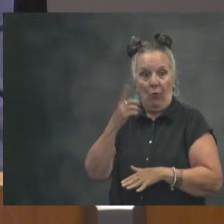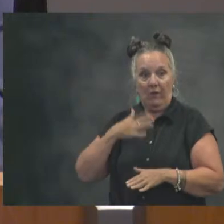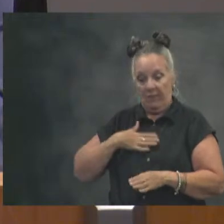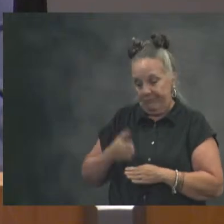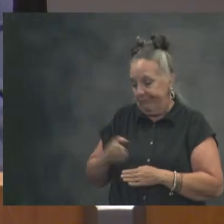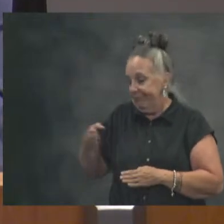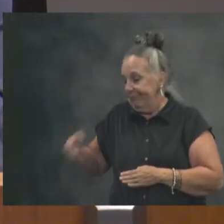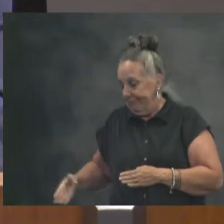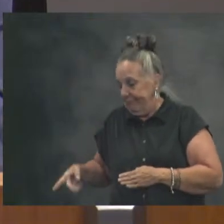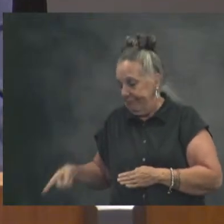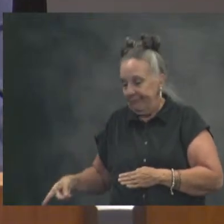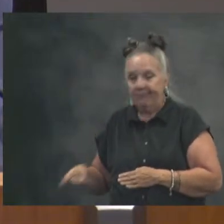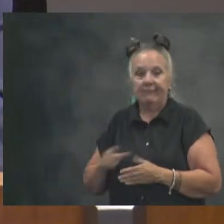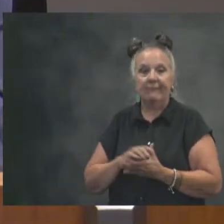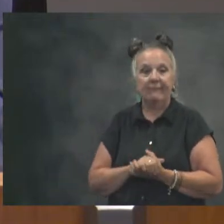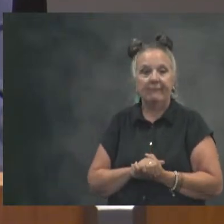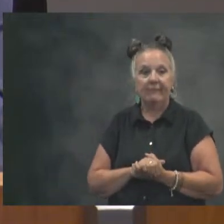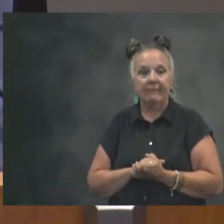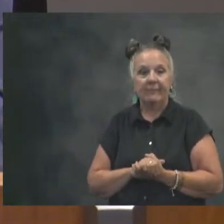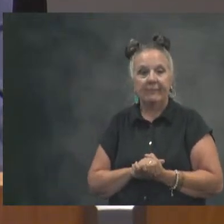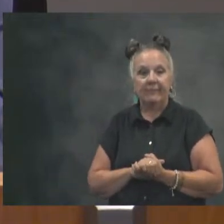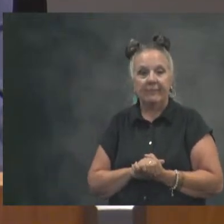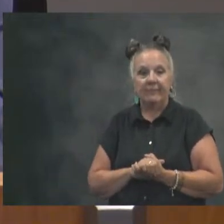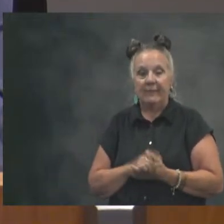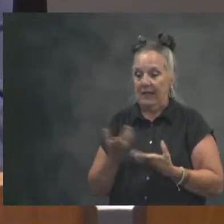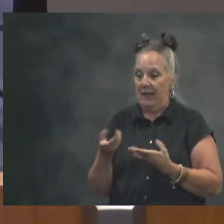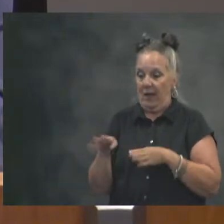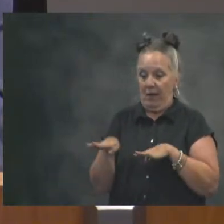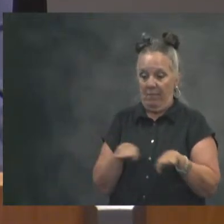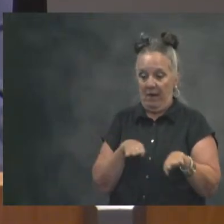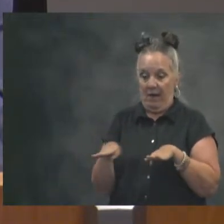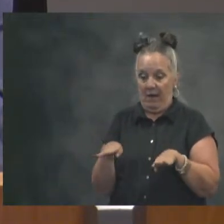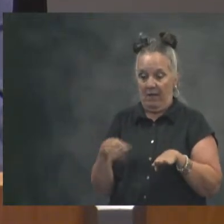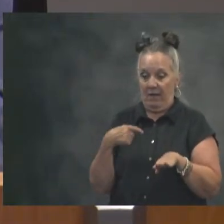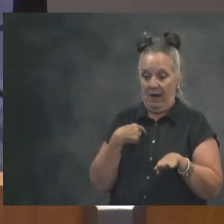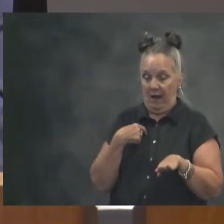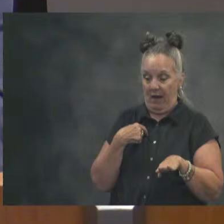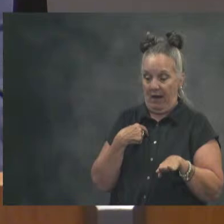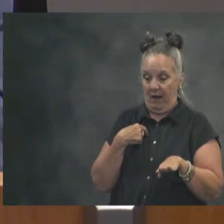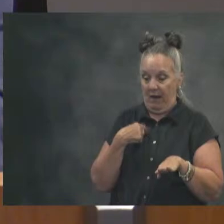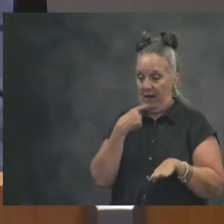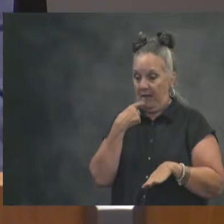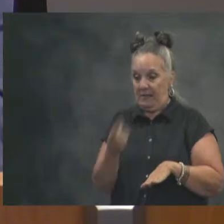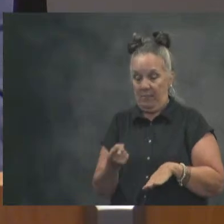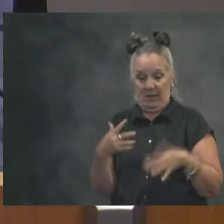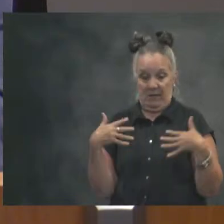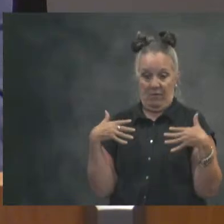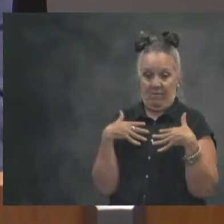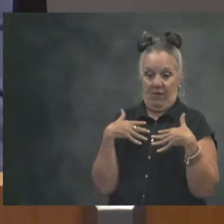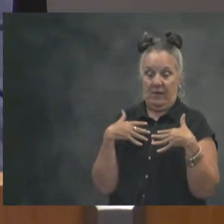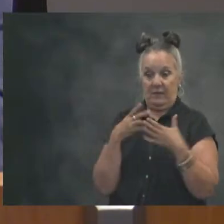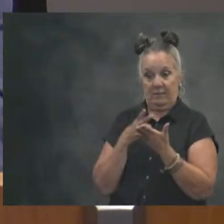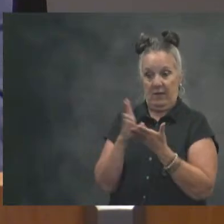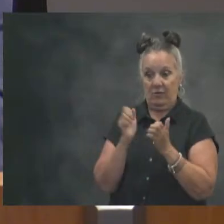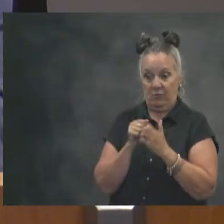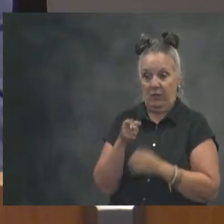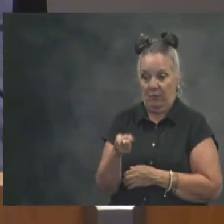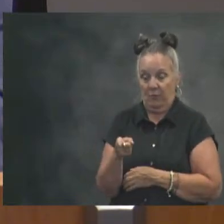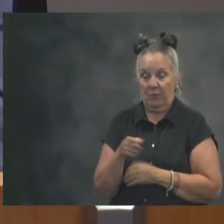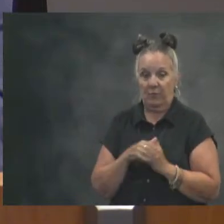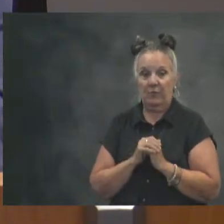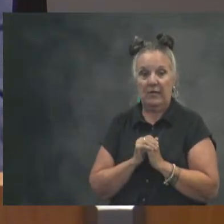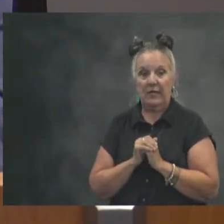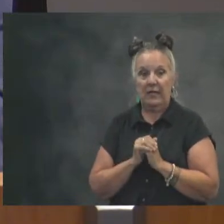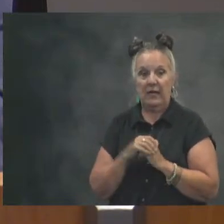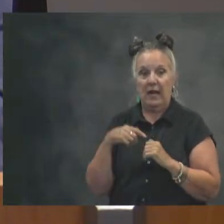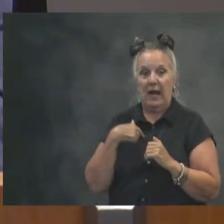neighbor, and the behavior they tell me about is frightening, to be honest with you. So